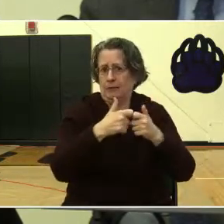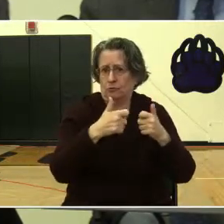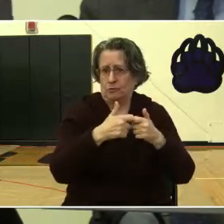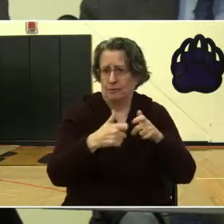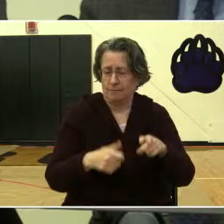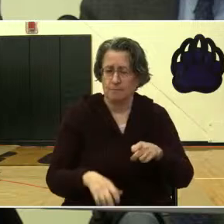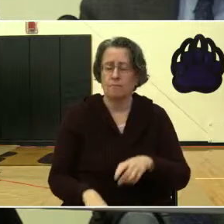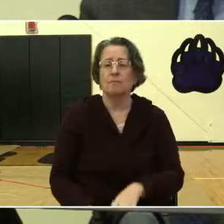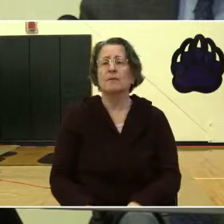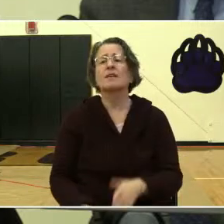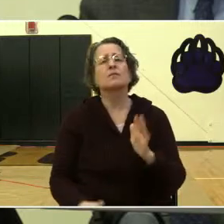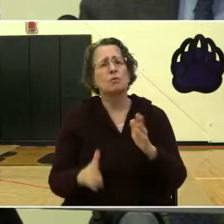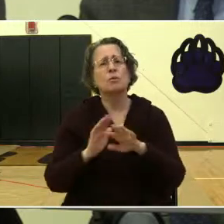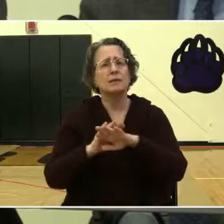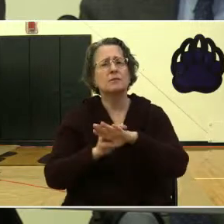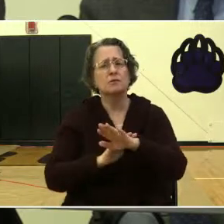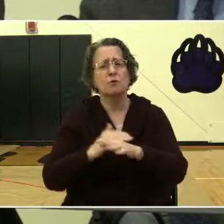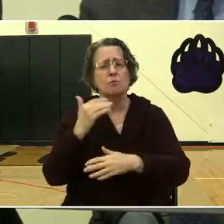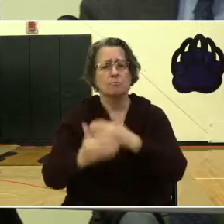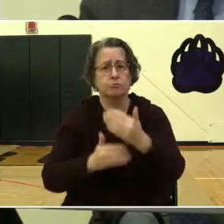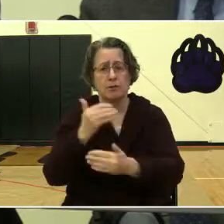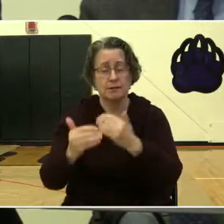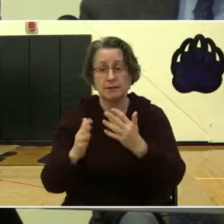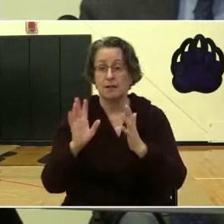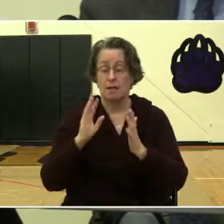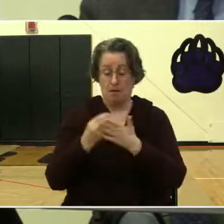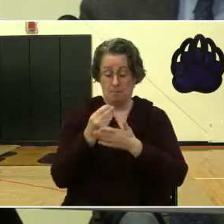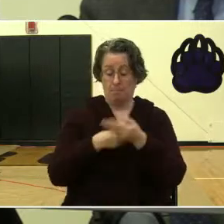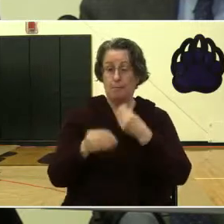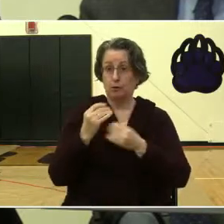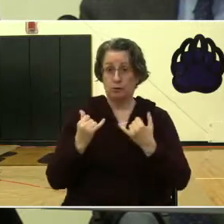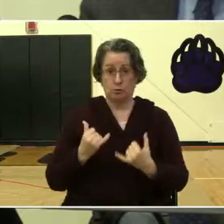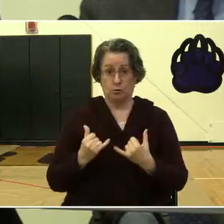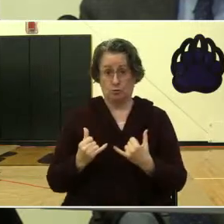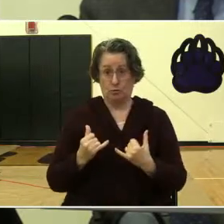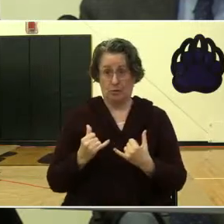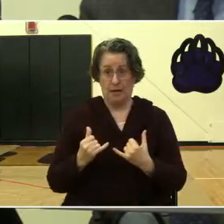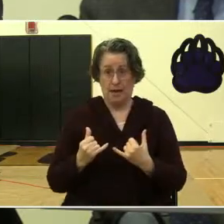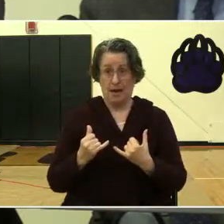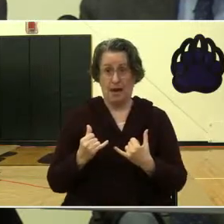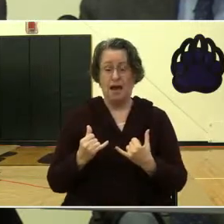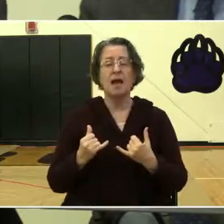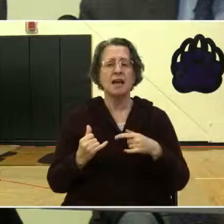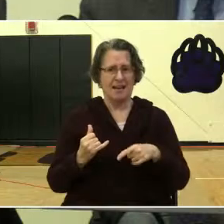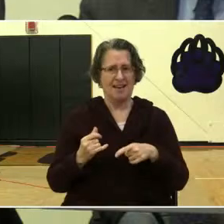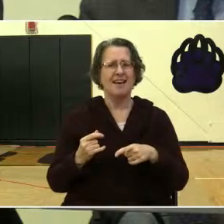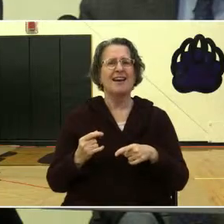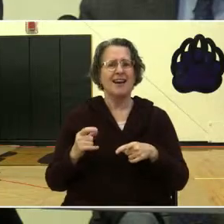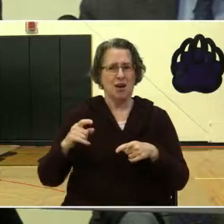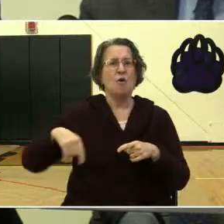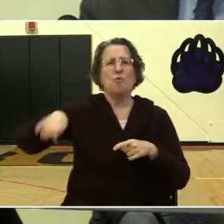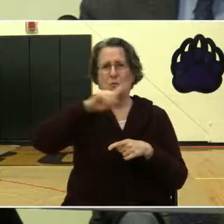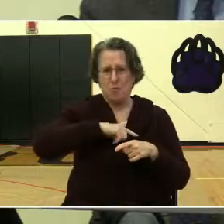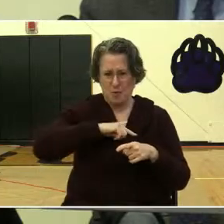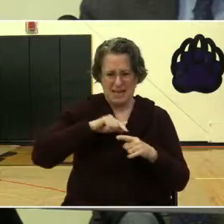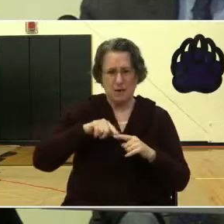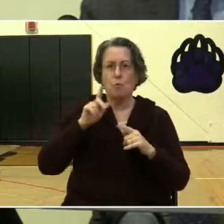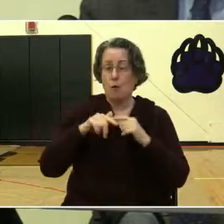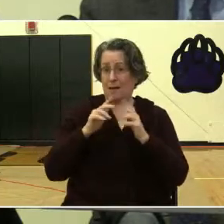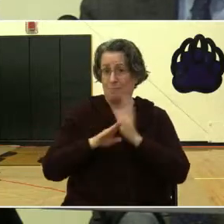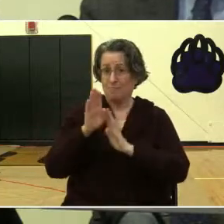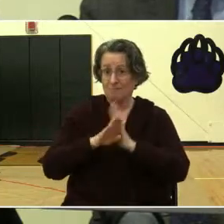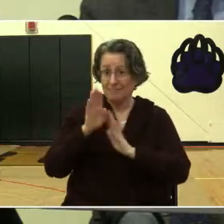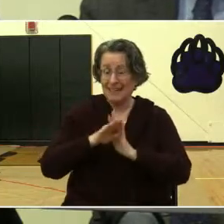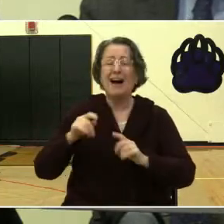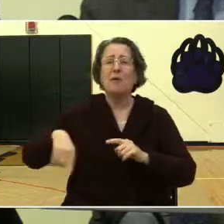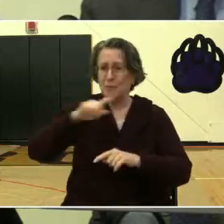budget you are considering today considers the fact that that is going to be something phasing in and so we still have a lot of